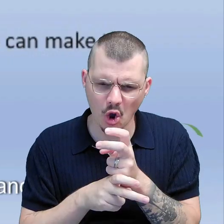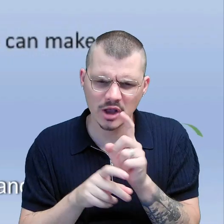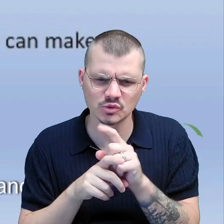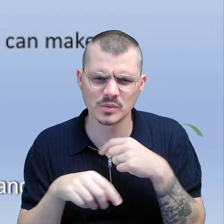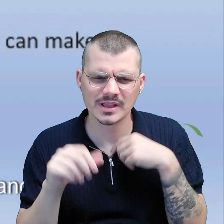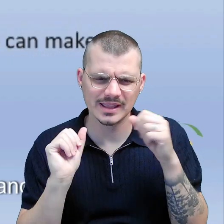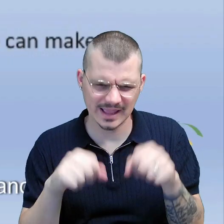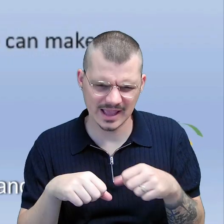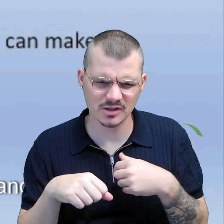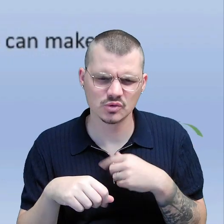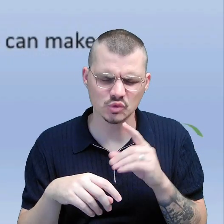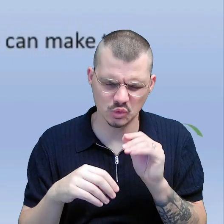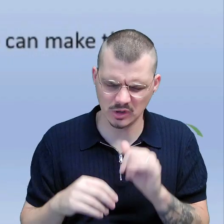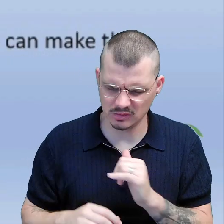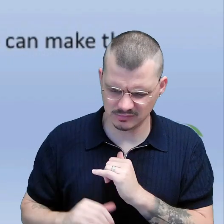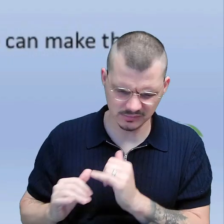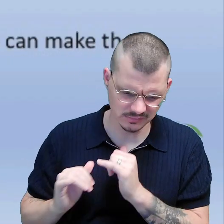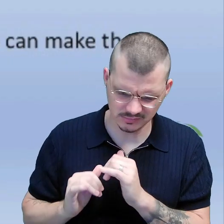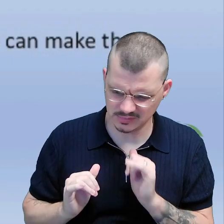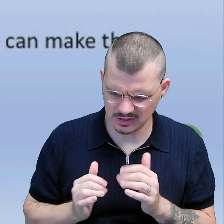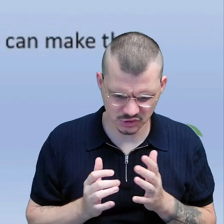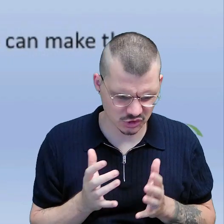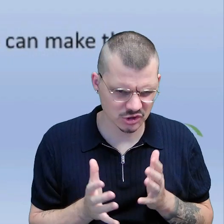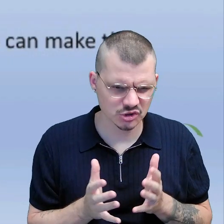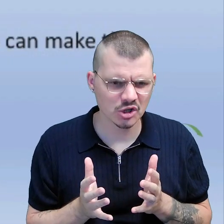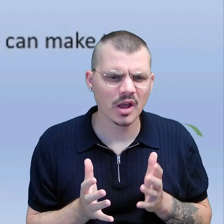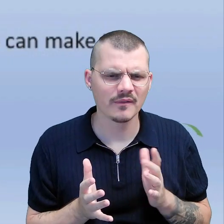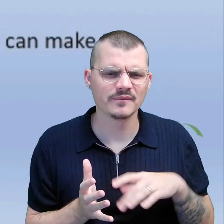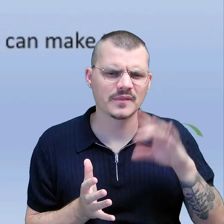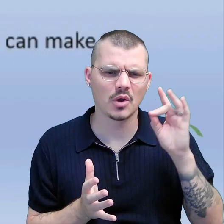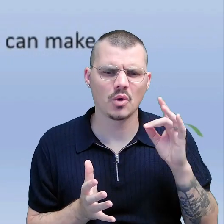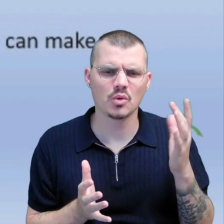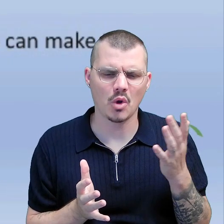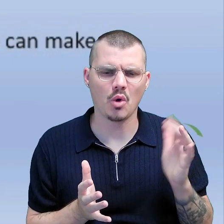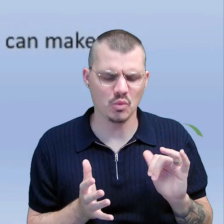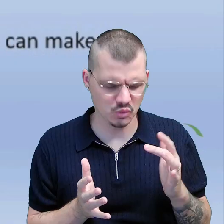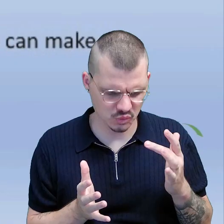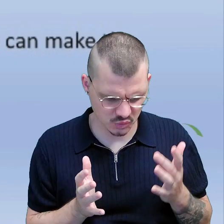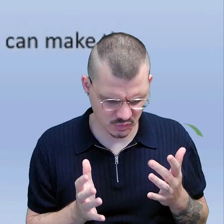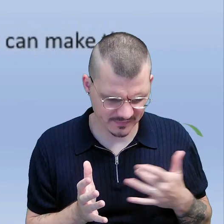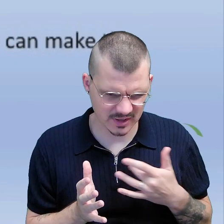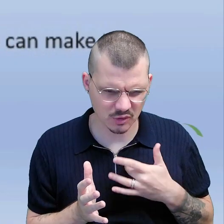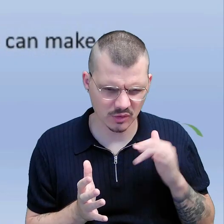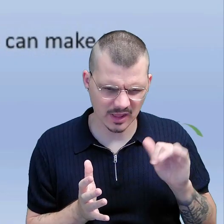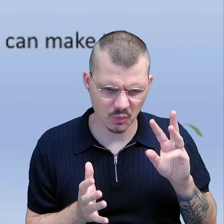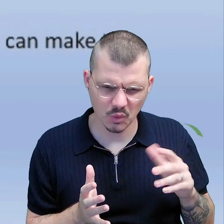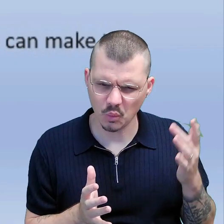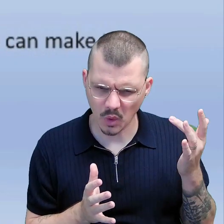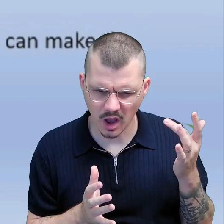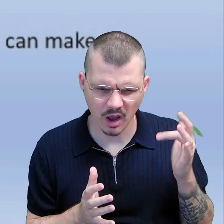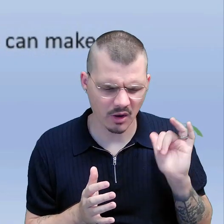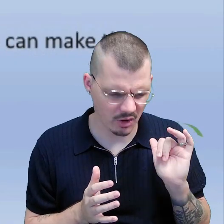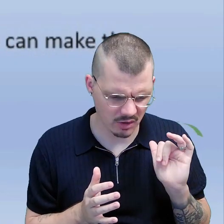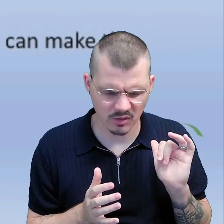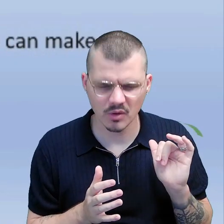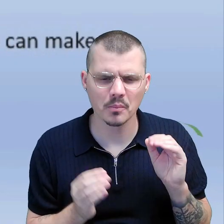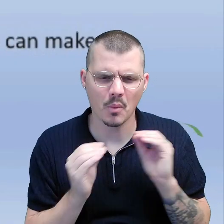as hard as we could to try and duplicate that gesture in ourselves. What does this teach us about that person's body?